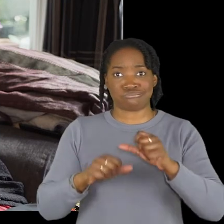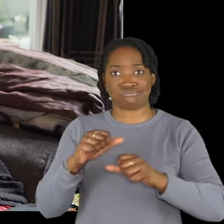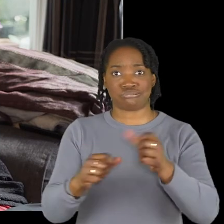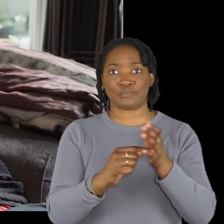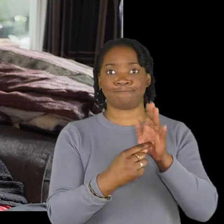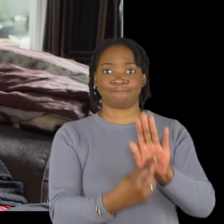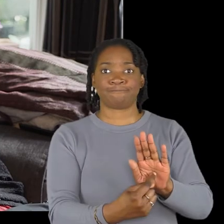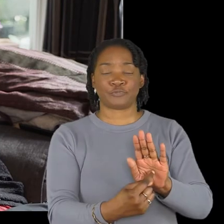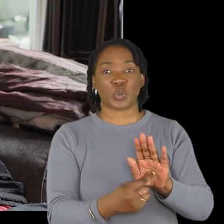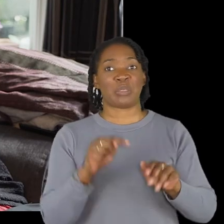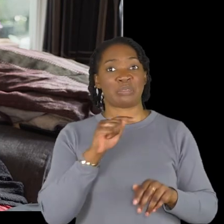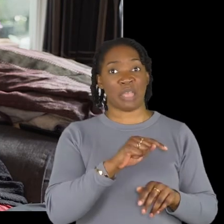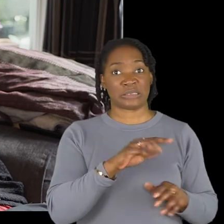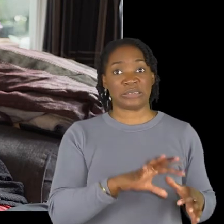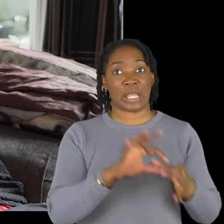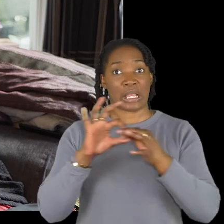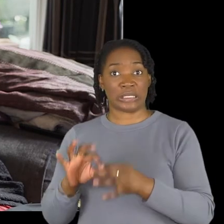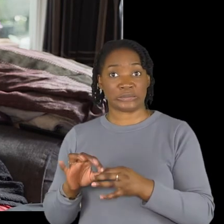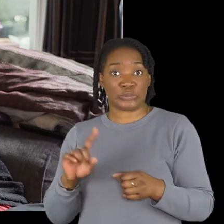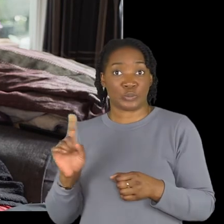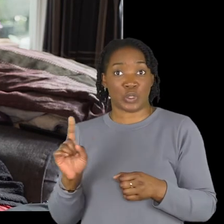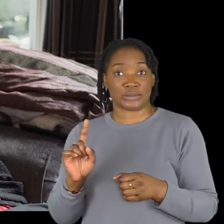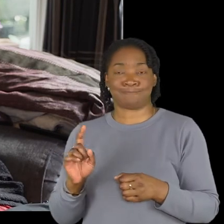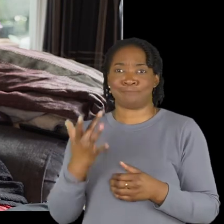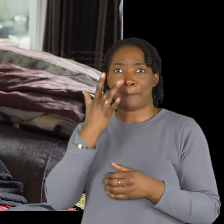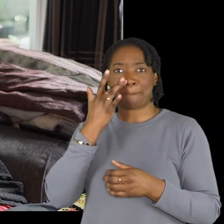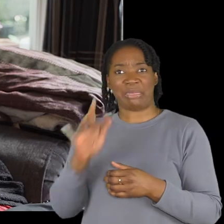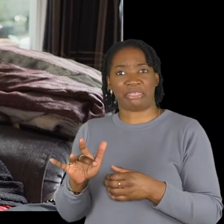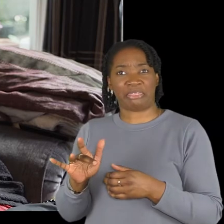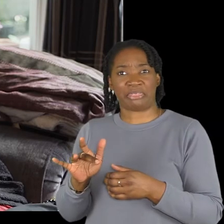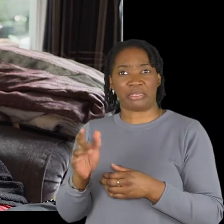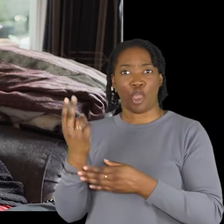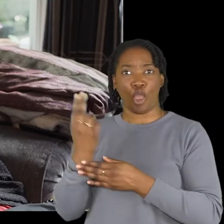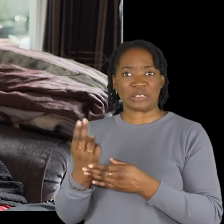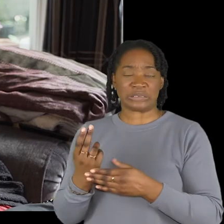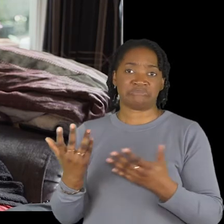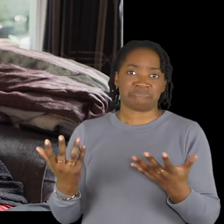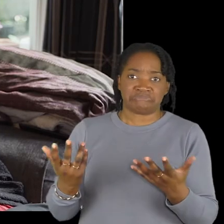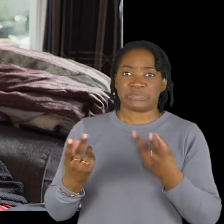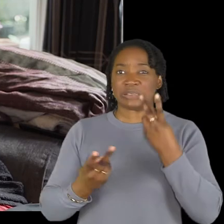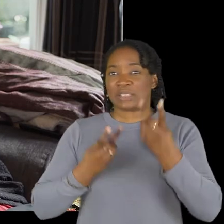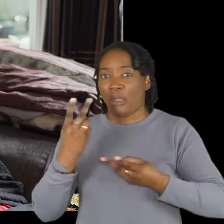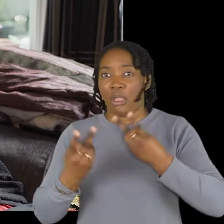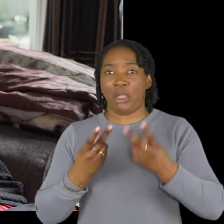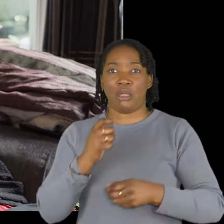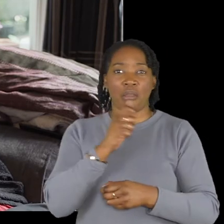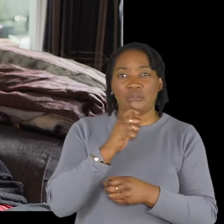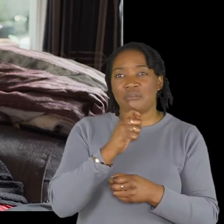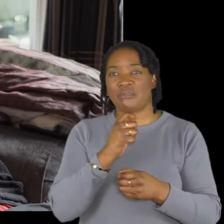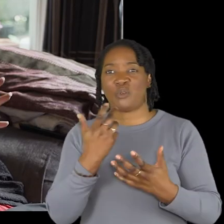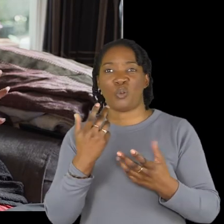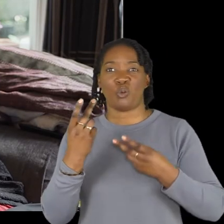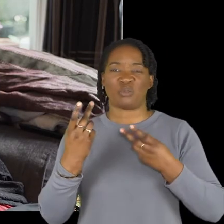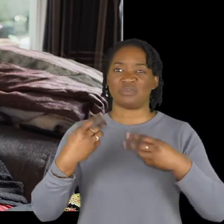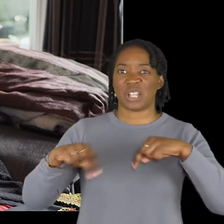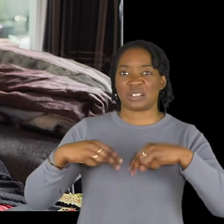guess that goes in with the whole myth of the artist, whether it's a singer, a dancer,